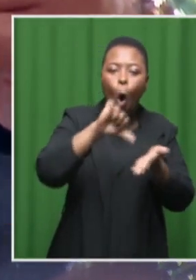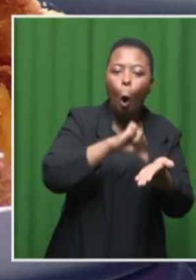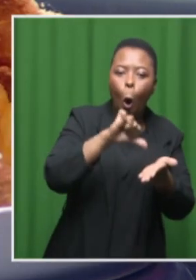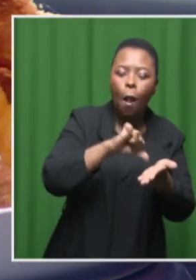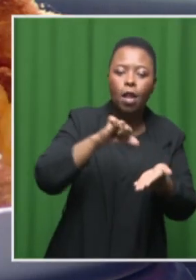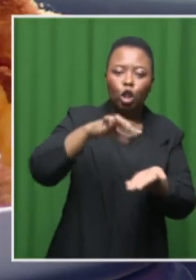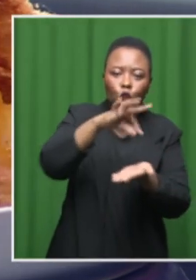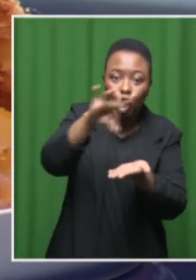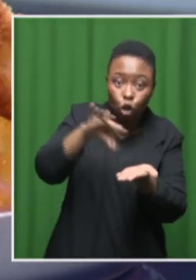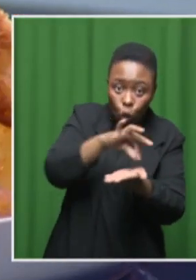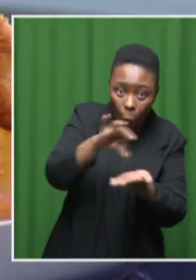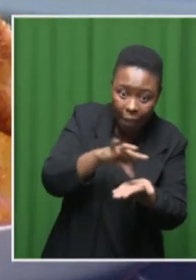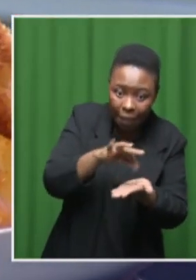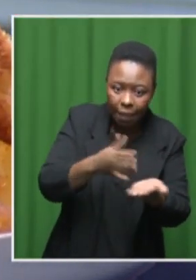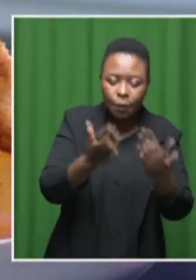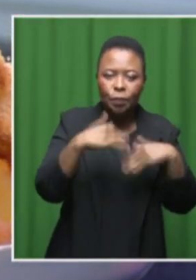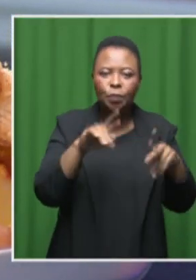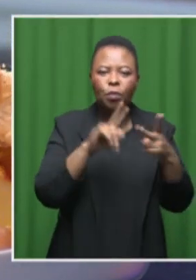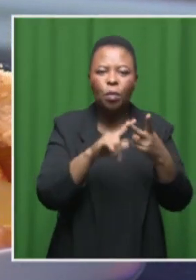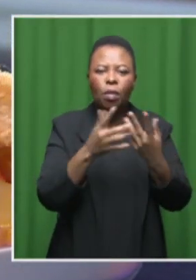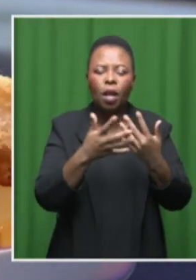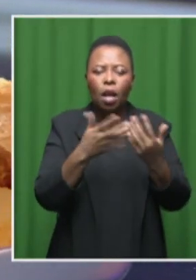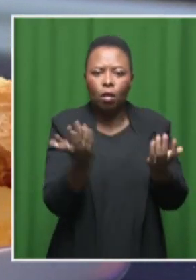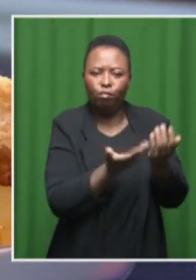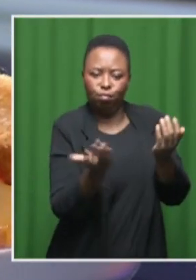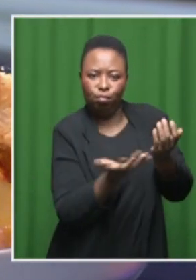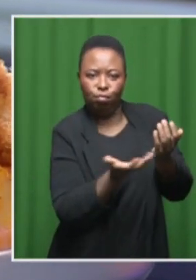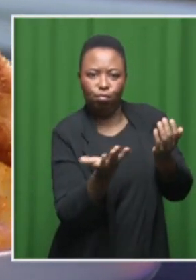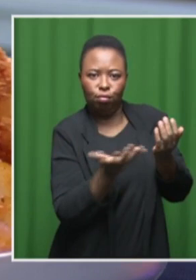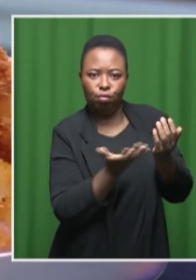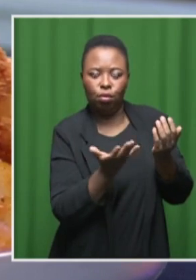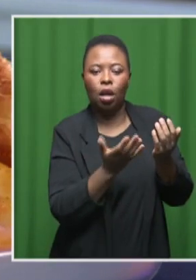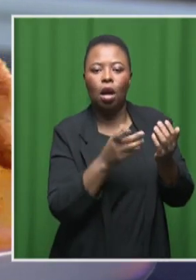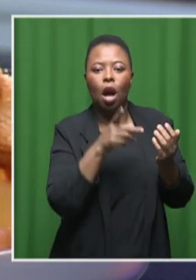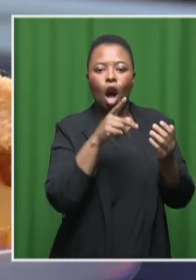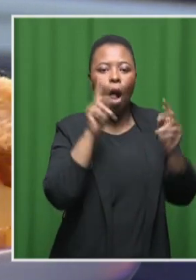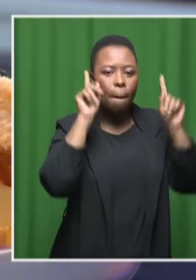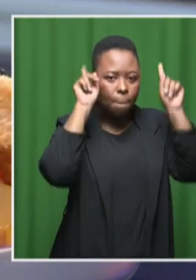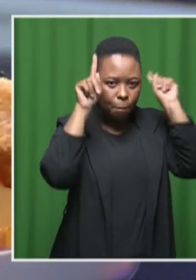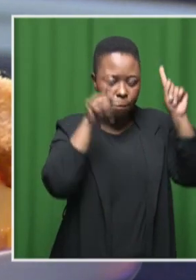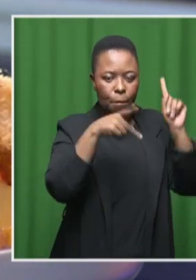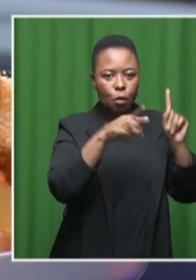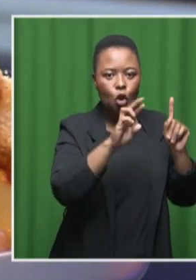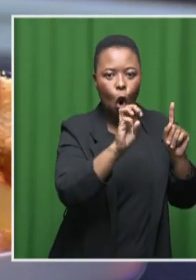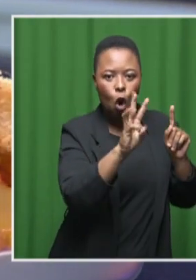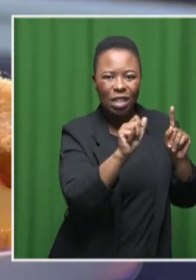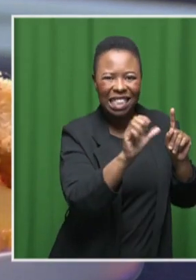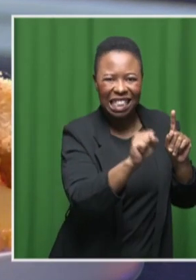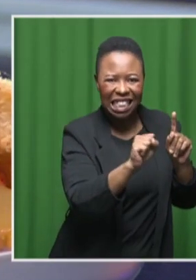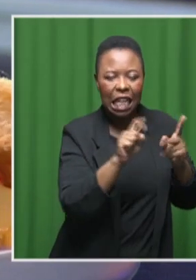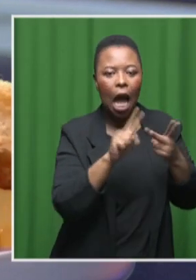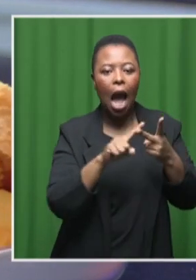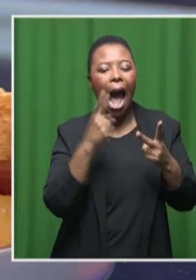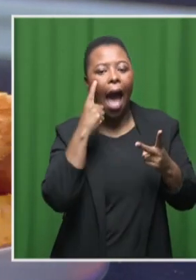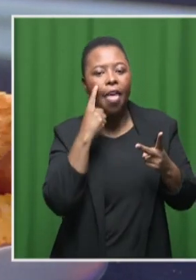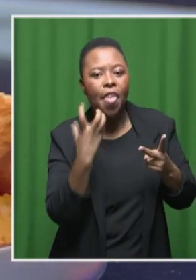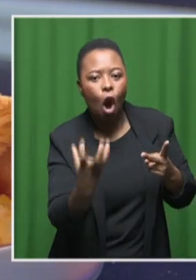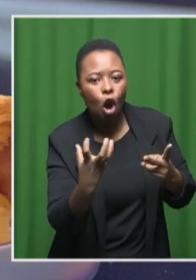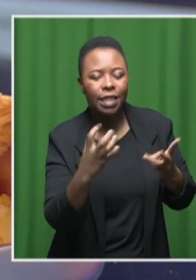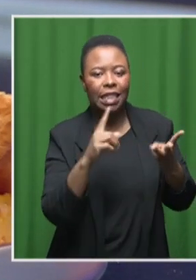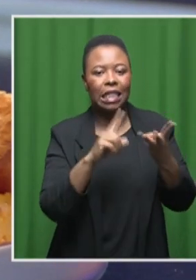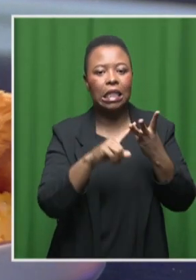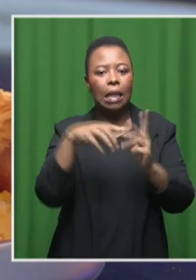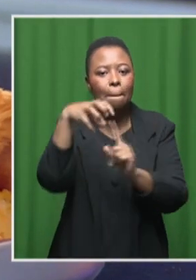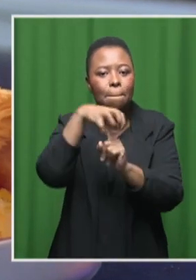And then I sauteed my prawns in some onions and peppers, some